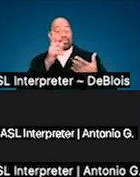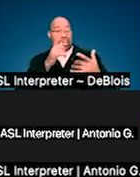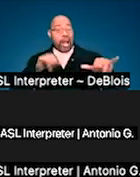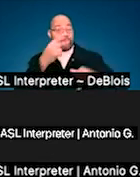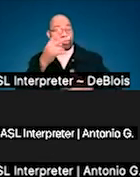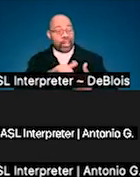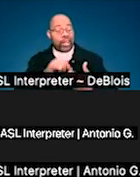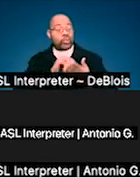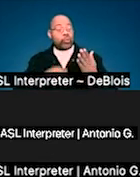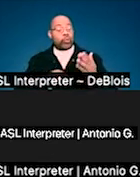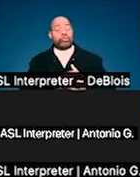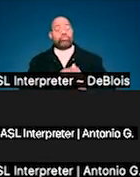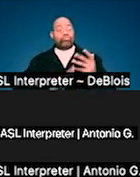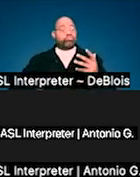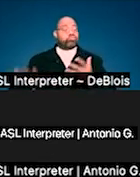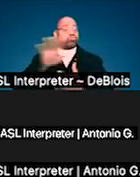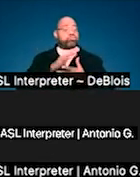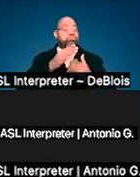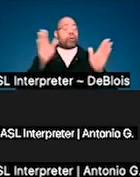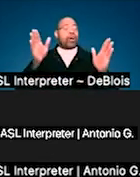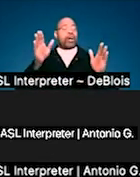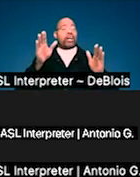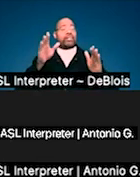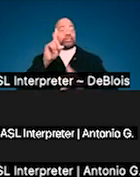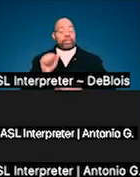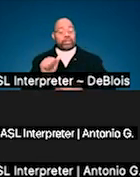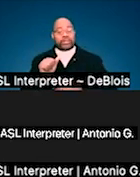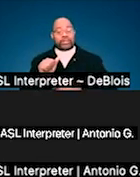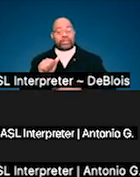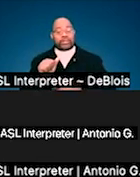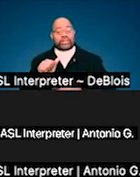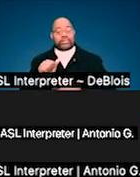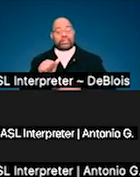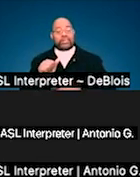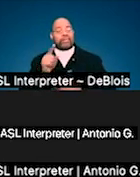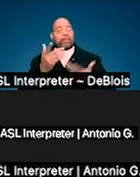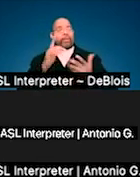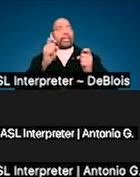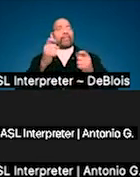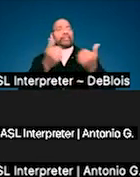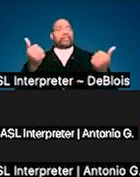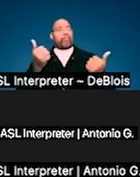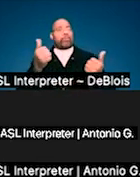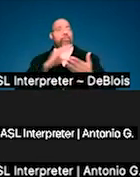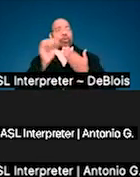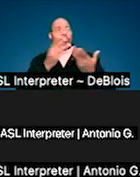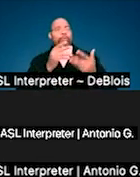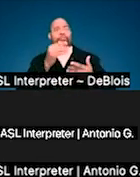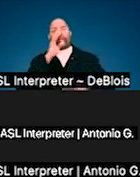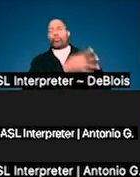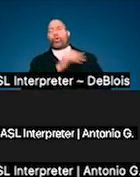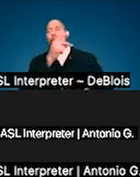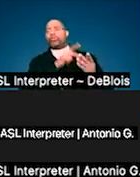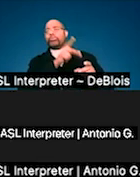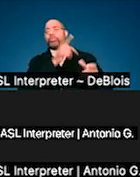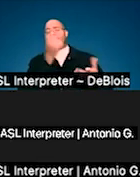for students across wide-ranging disabilities really to be given a separate curriculum or just not participate because people